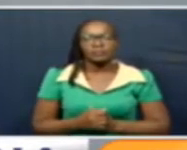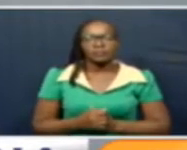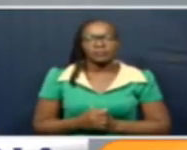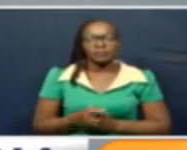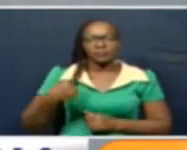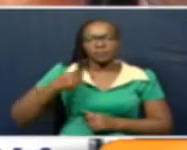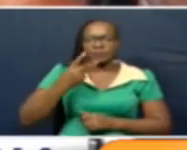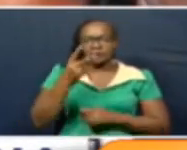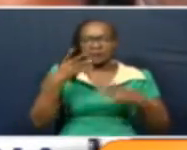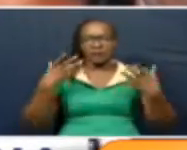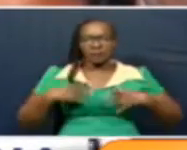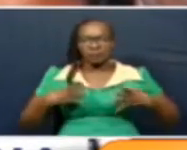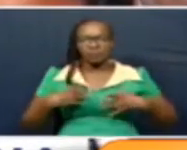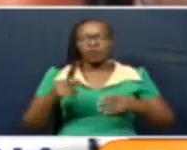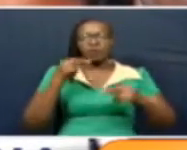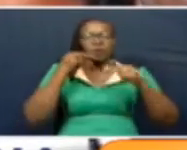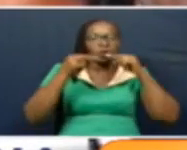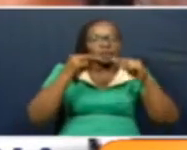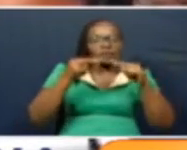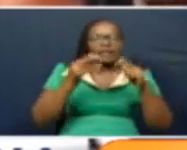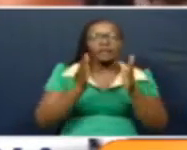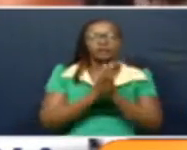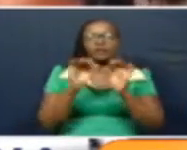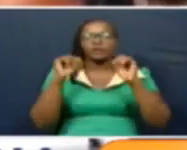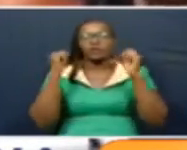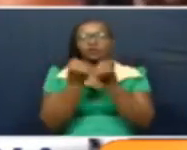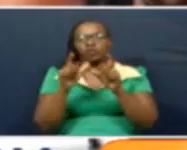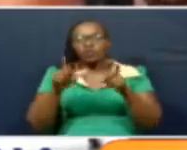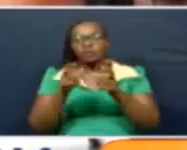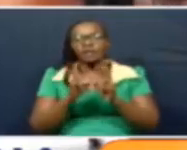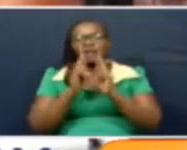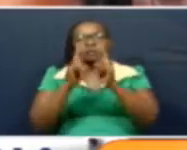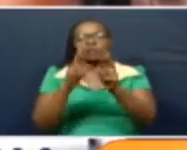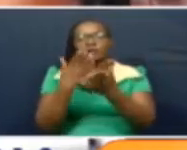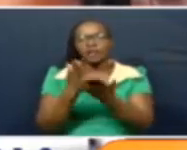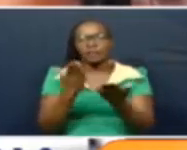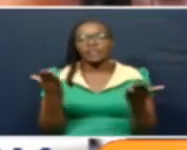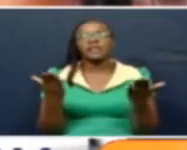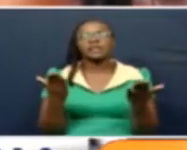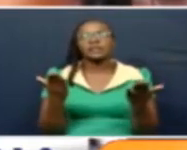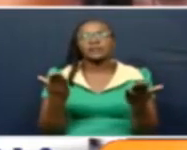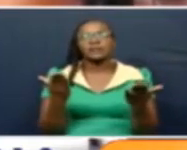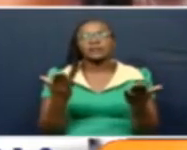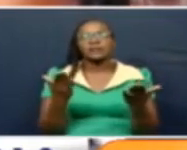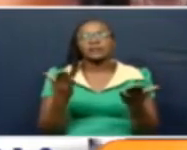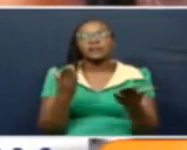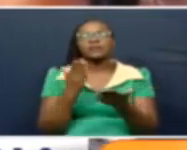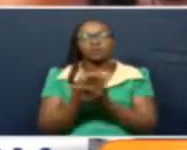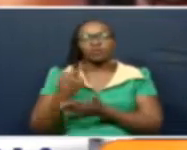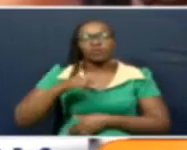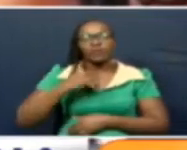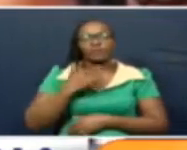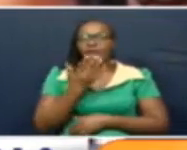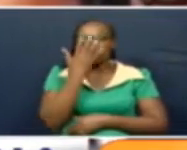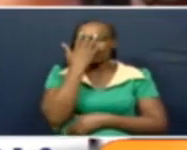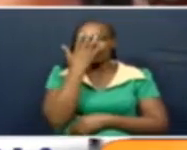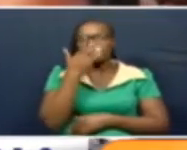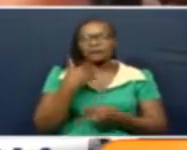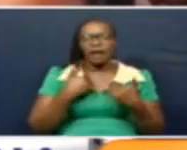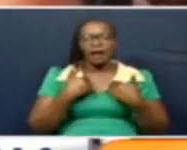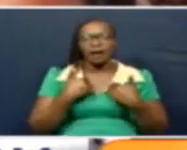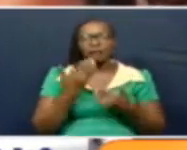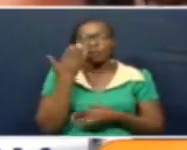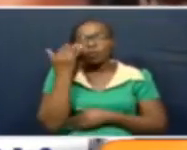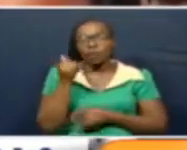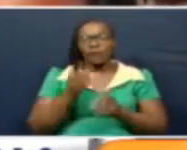see people in hotels and the social media report some of these things. Actually, we feel ashamed because of